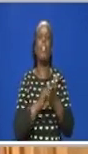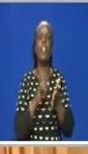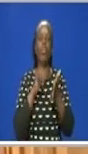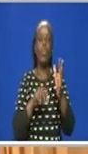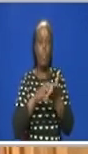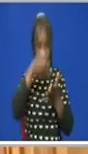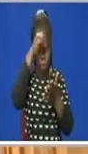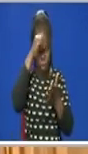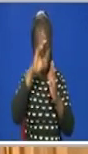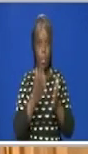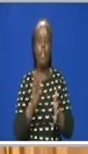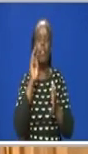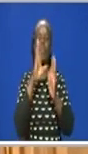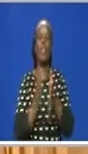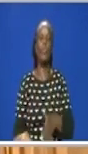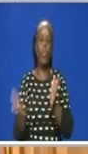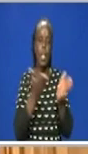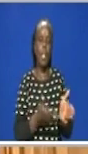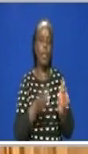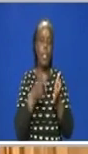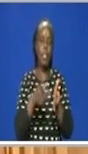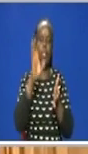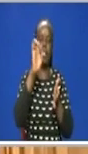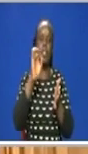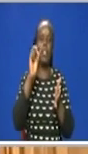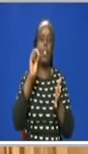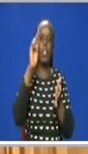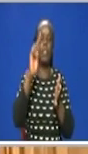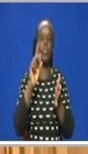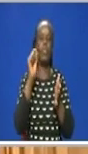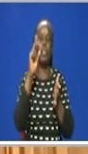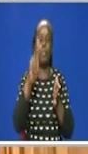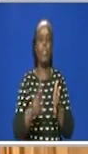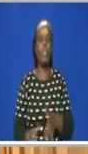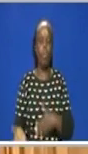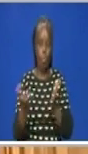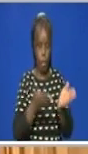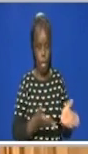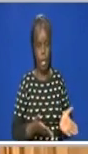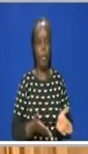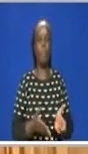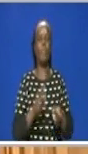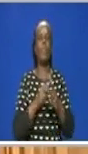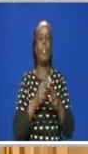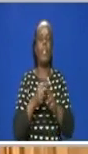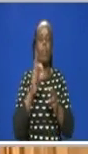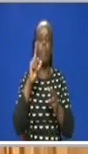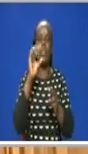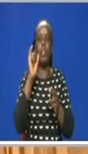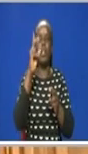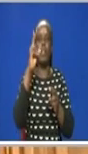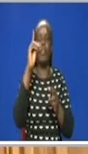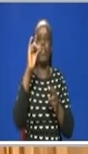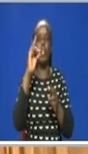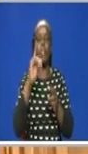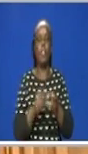Oh, viewers, welcome. This is the Edu Channel, and of course, your host here is Aliwa David, and the beautiful, beautiful show is